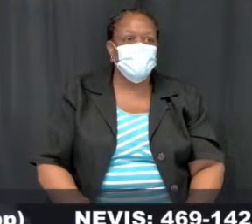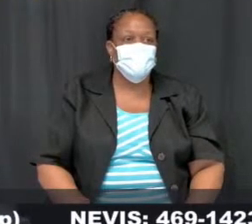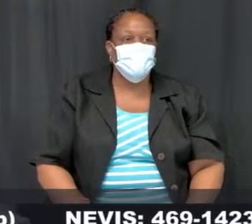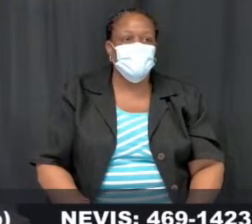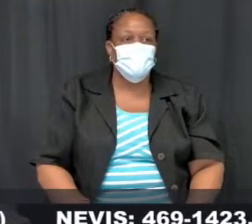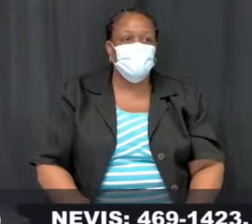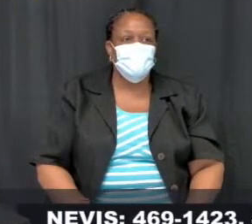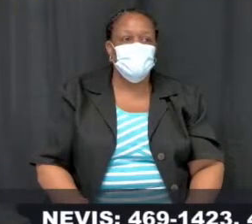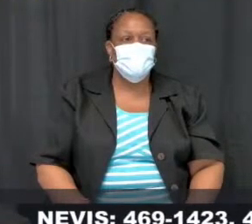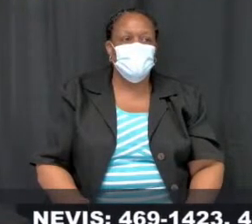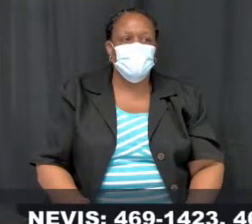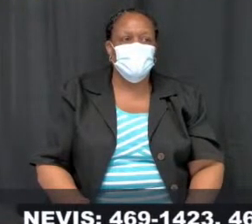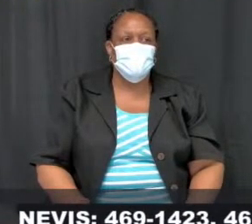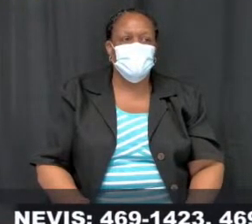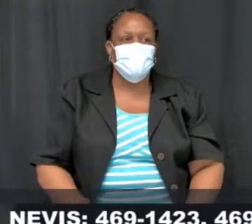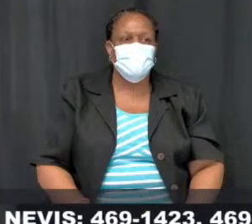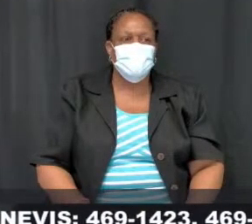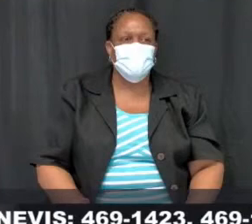Superintendent.